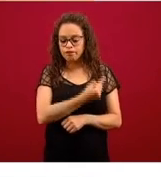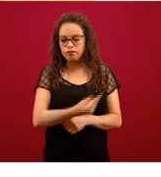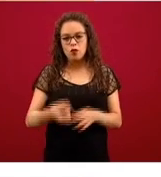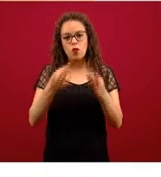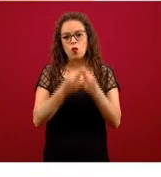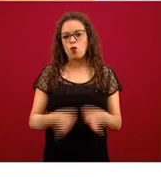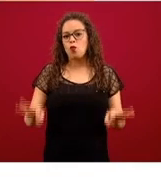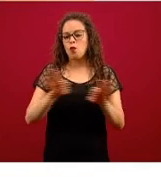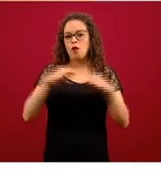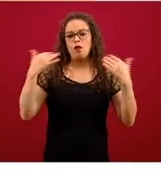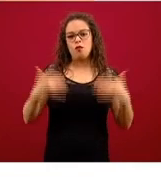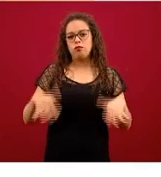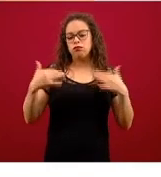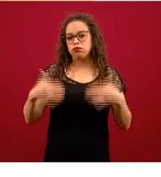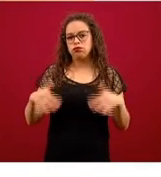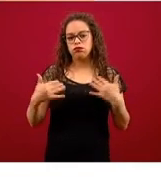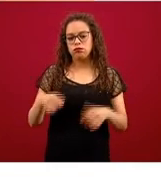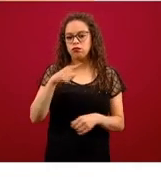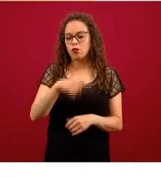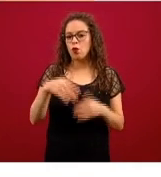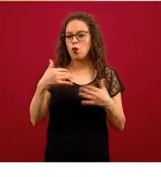to send a small video